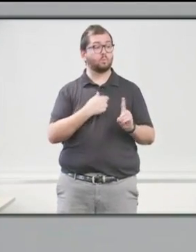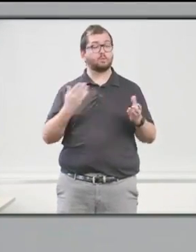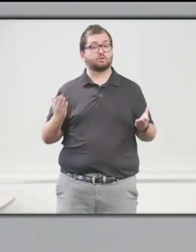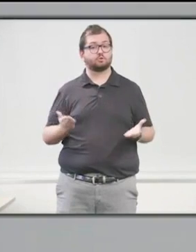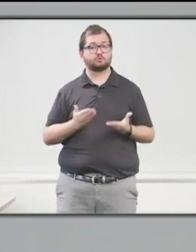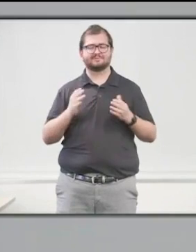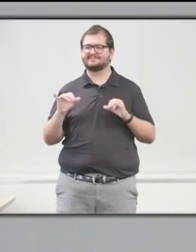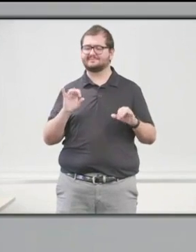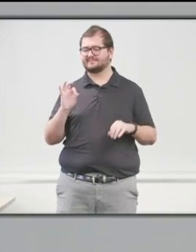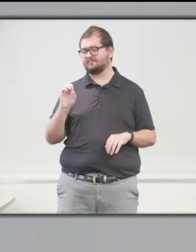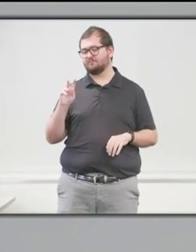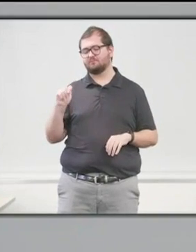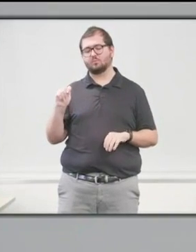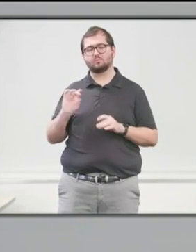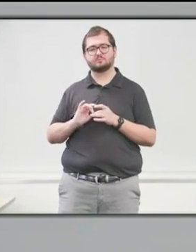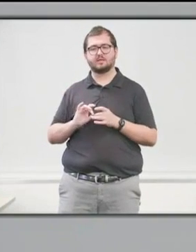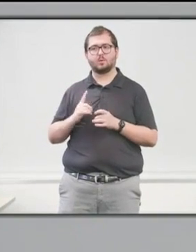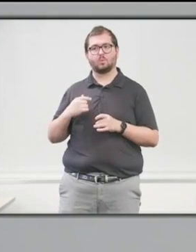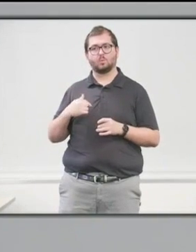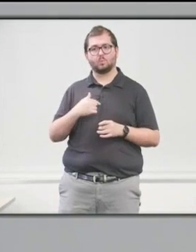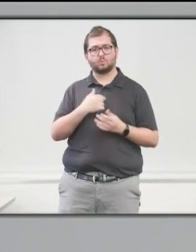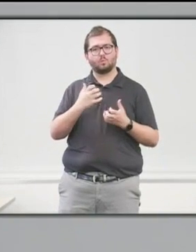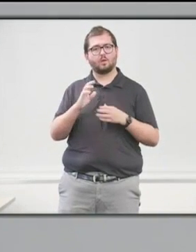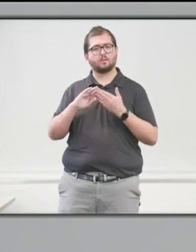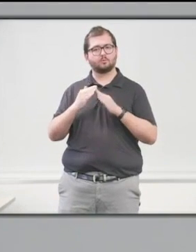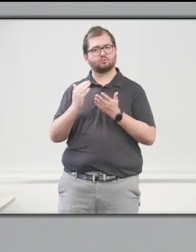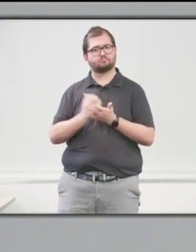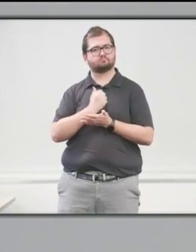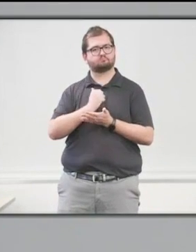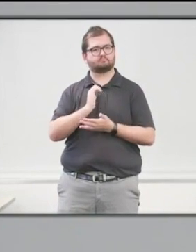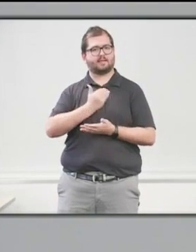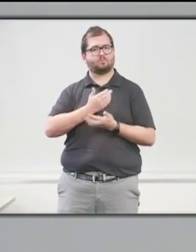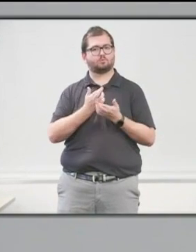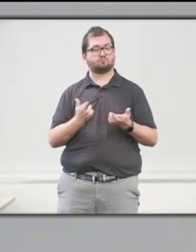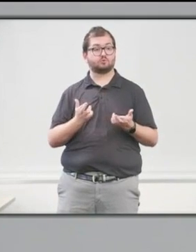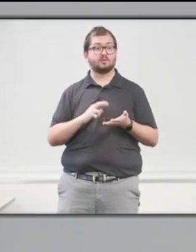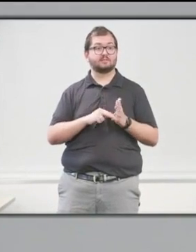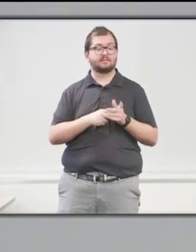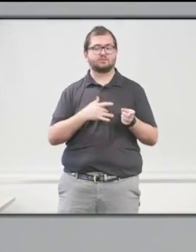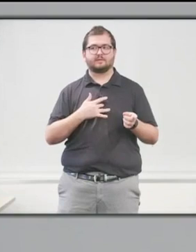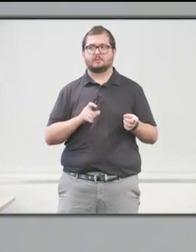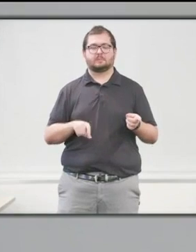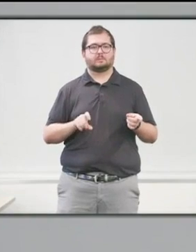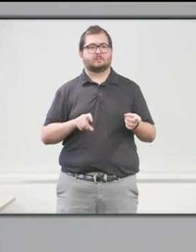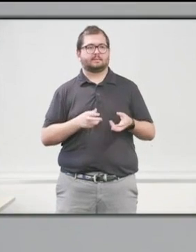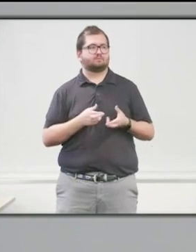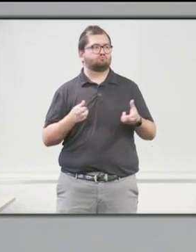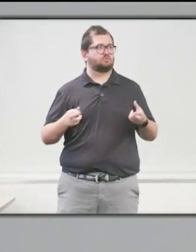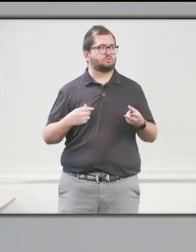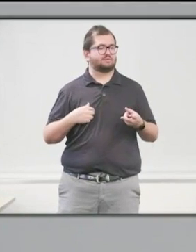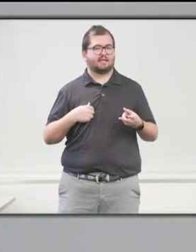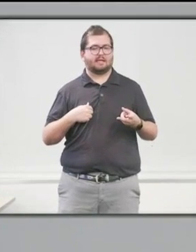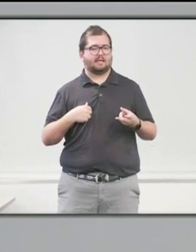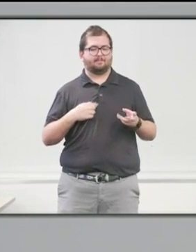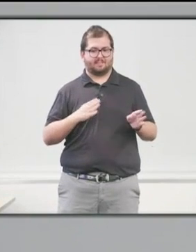said, is to be a resource to the community. So if you need a resource and if you need help as you're planning